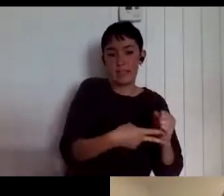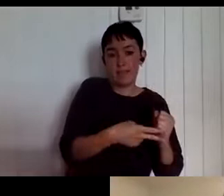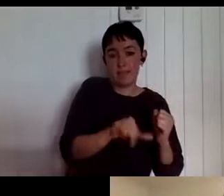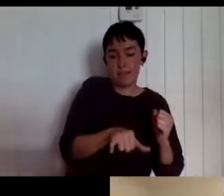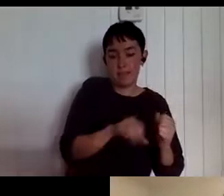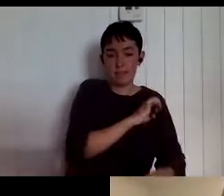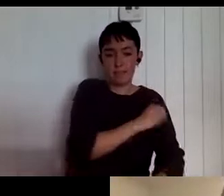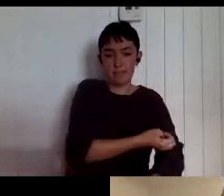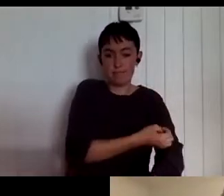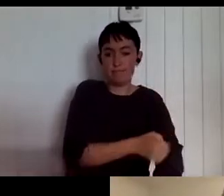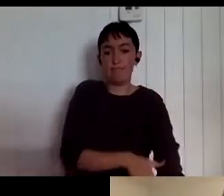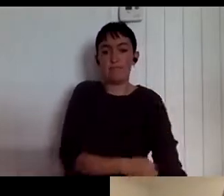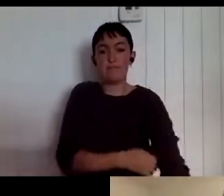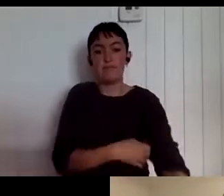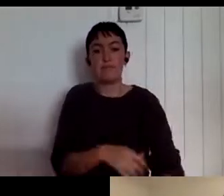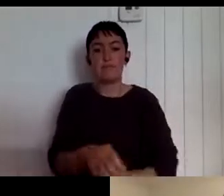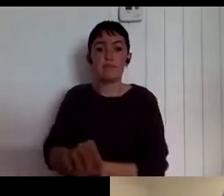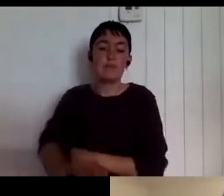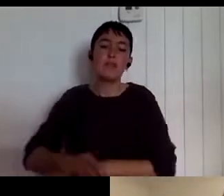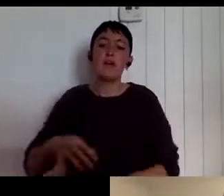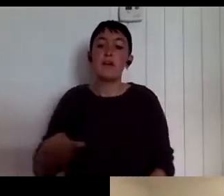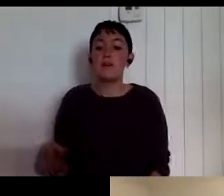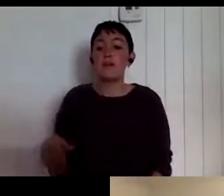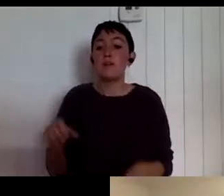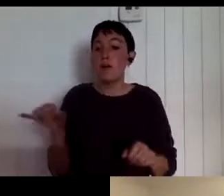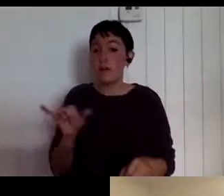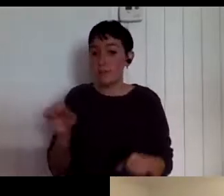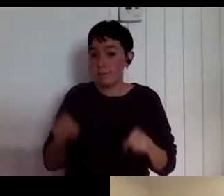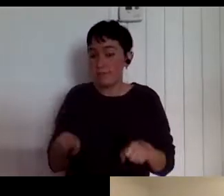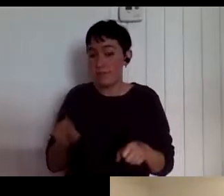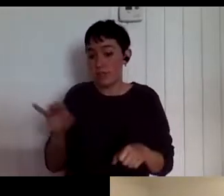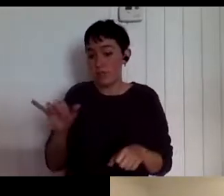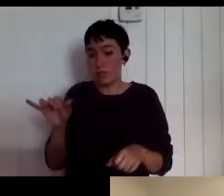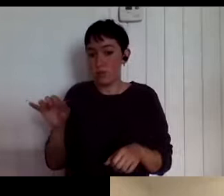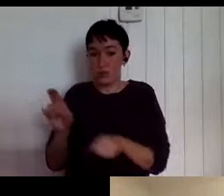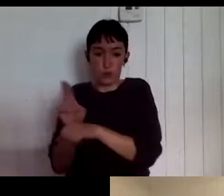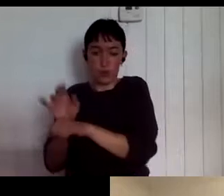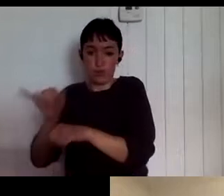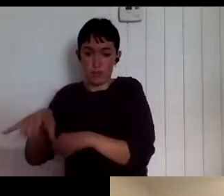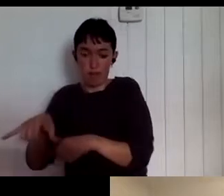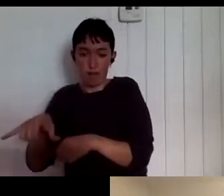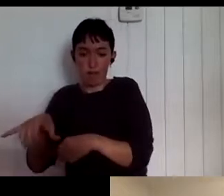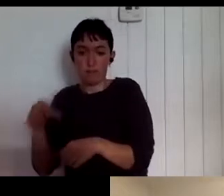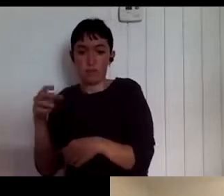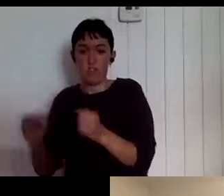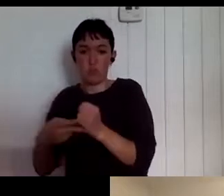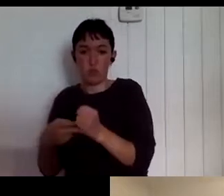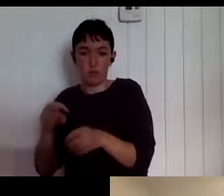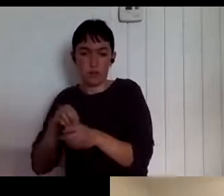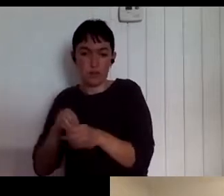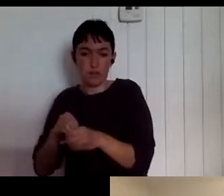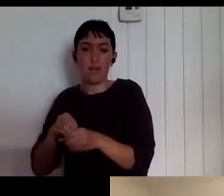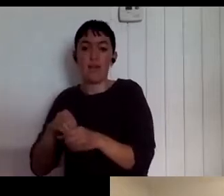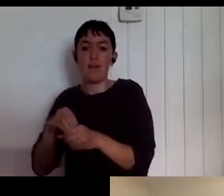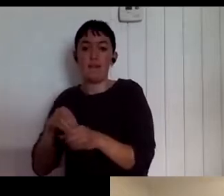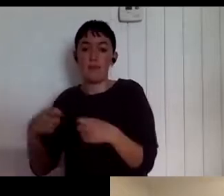other technologies of trying to store that in a battery. So you can, so as you were, we were talking before about, you know, about what's inside of that battery and